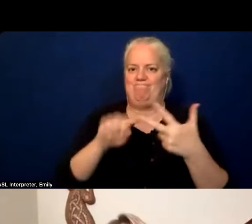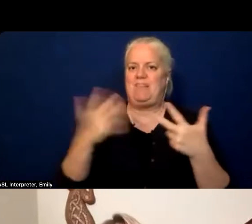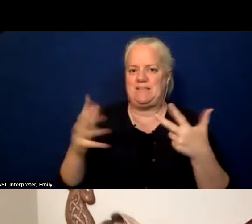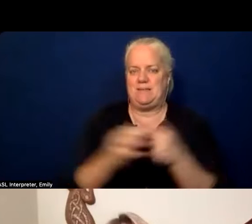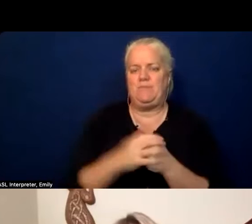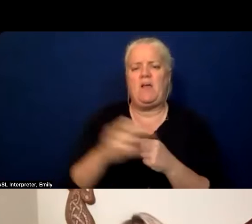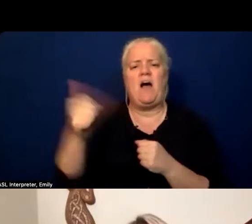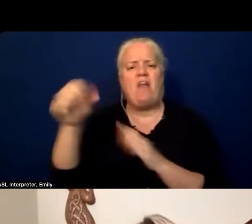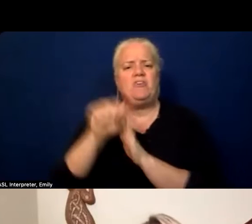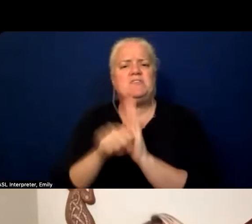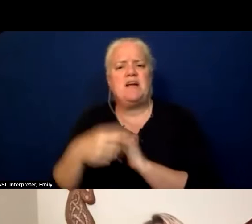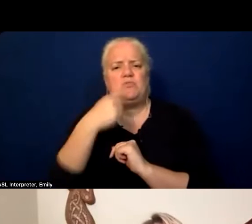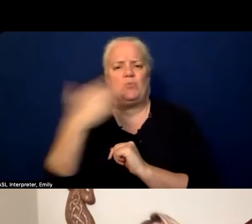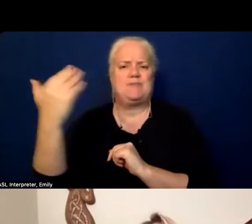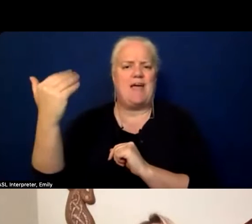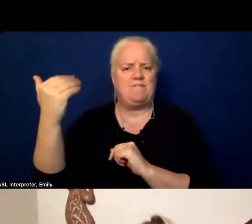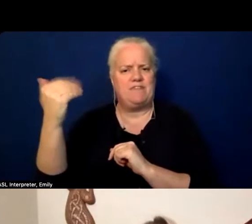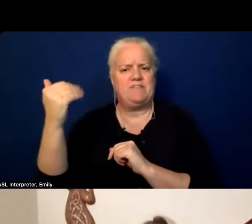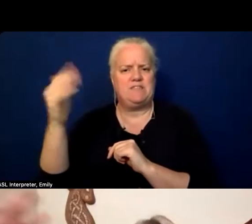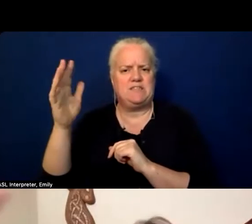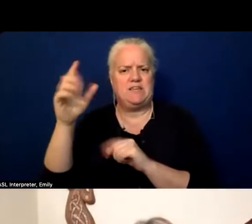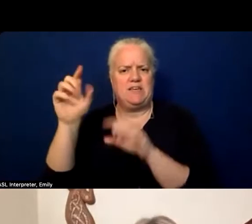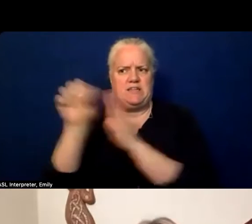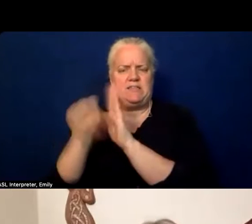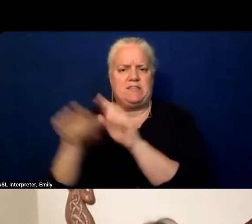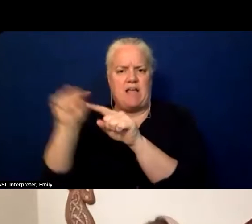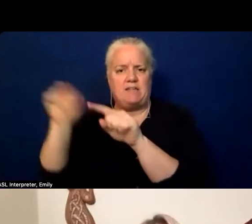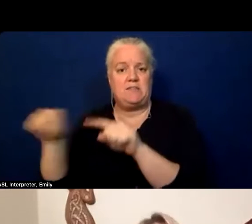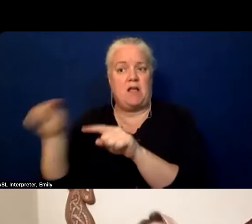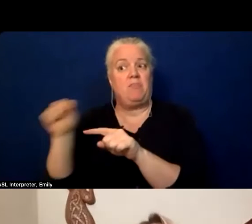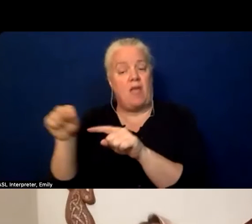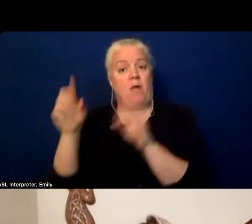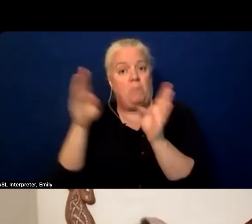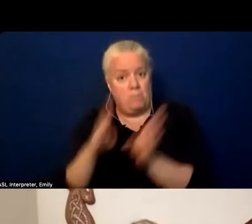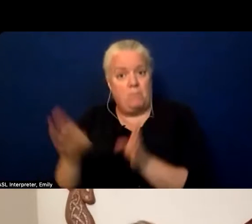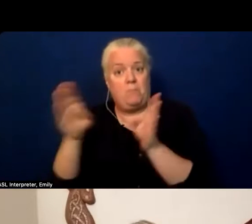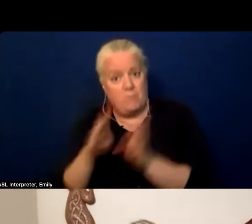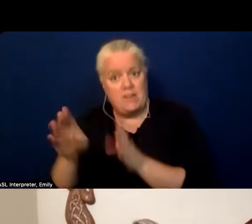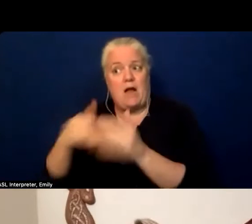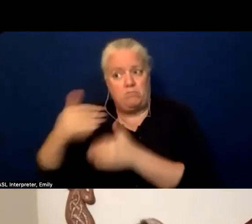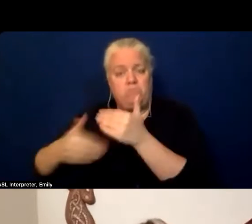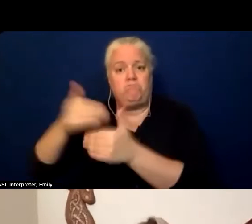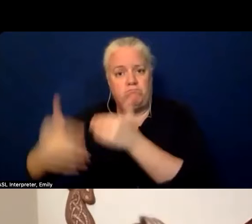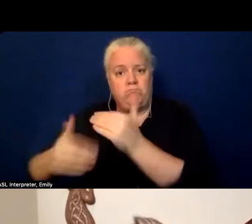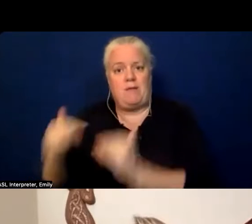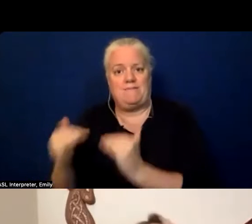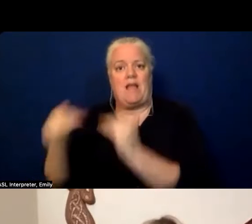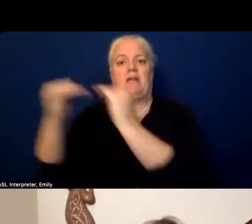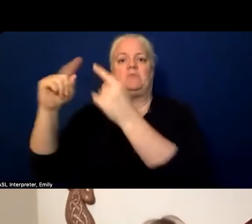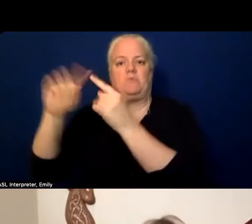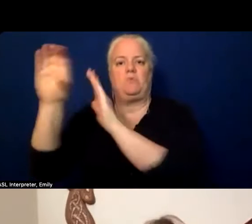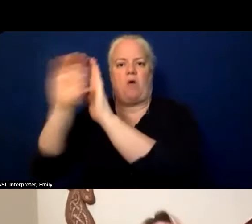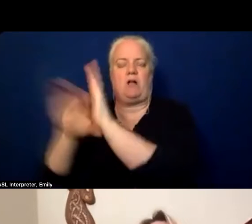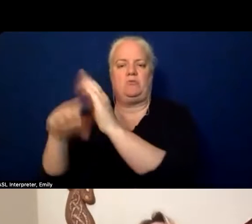mentioned, those other 15 plus states that are looking to advance this approach, right? There are various stages of